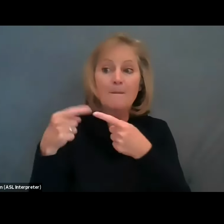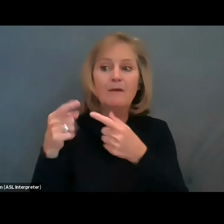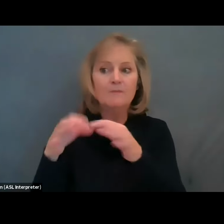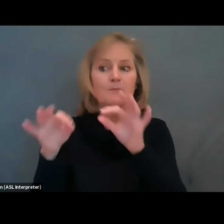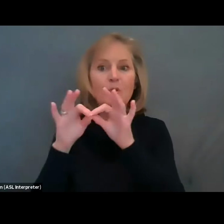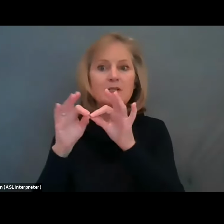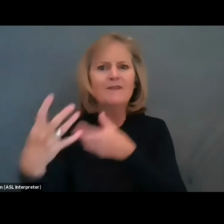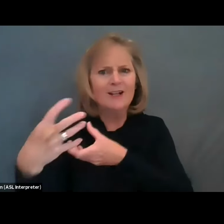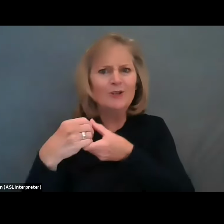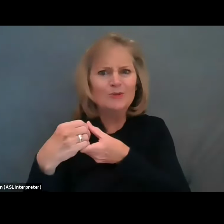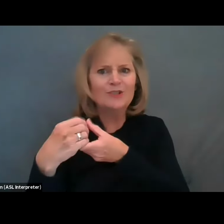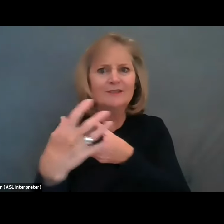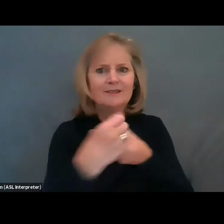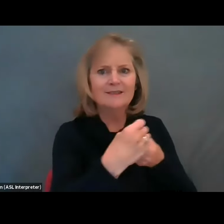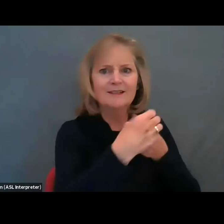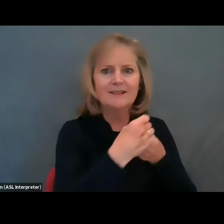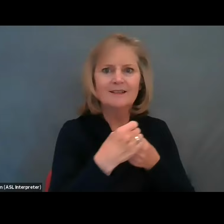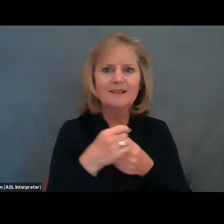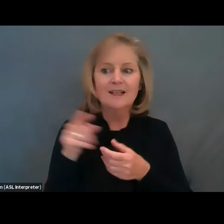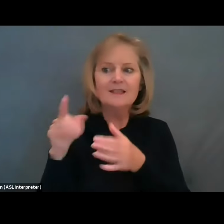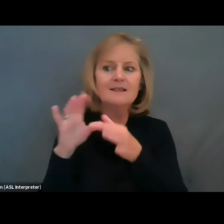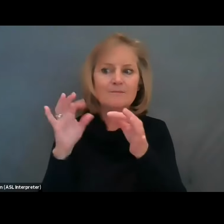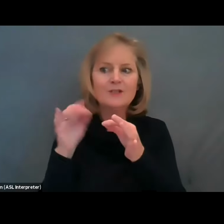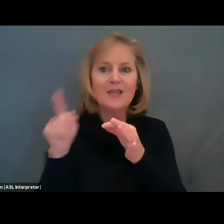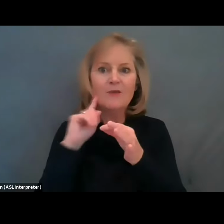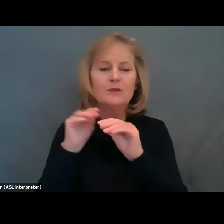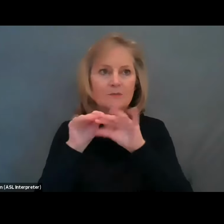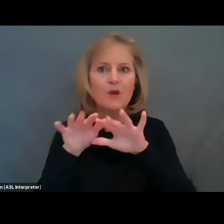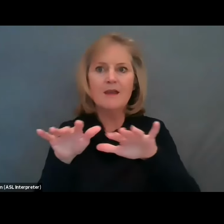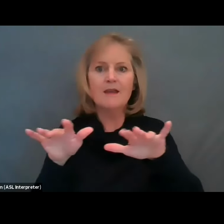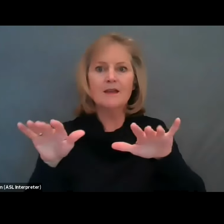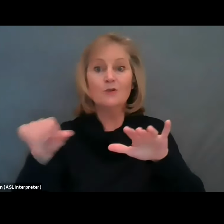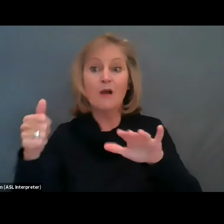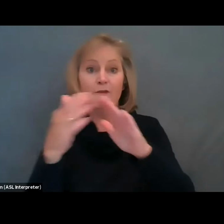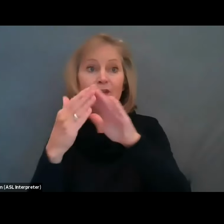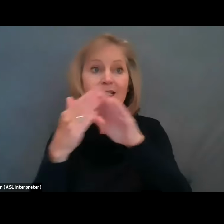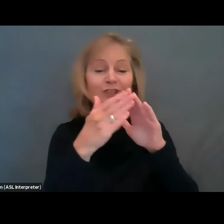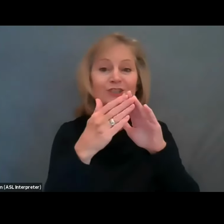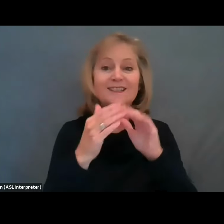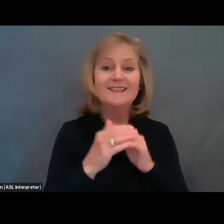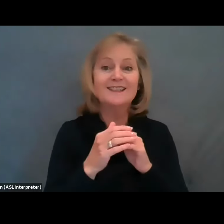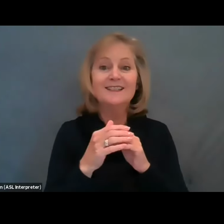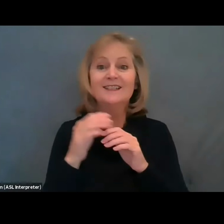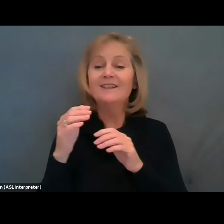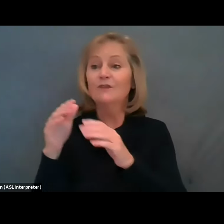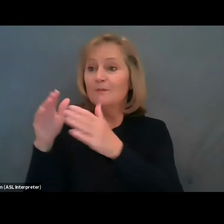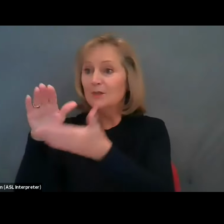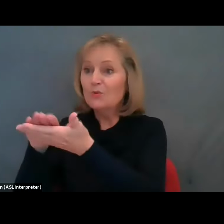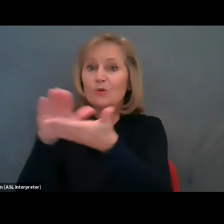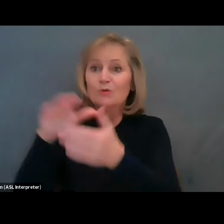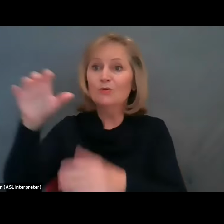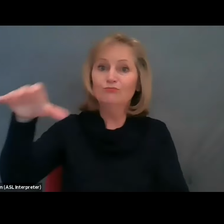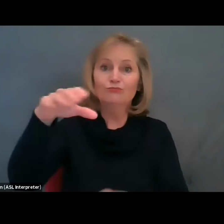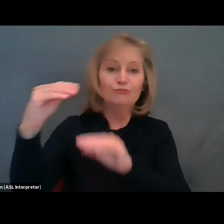importance of inclusion. And this message that they will spread to other villages, to go to school to other